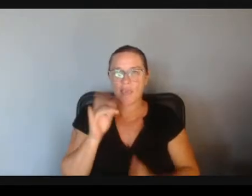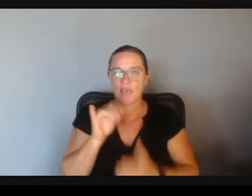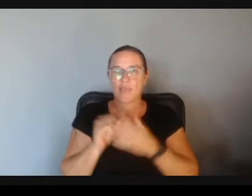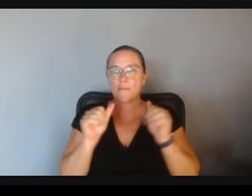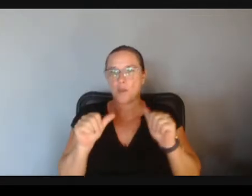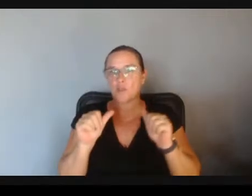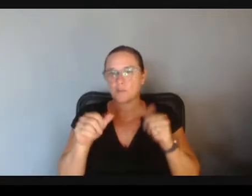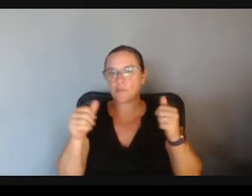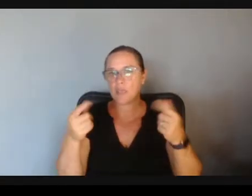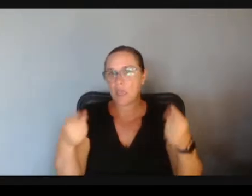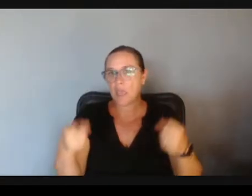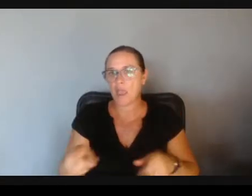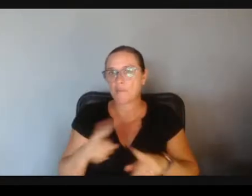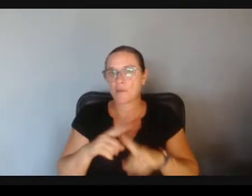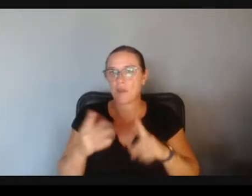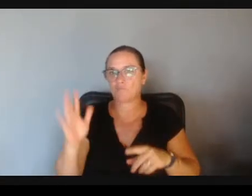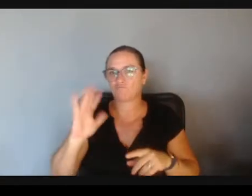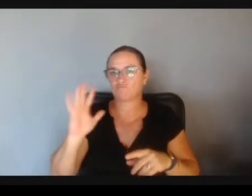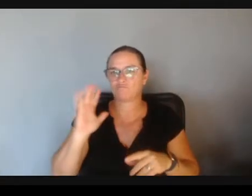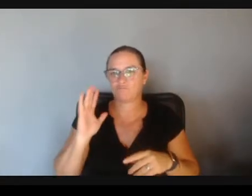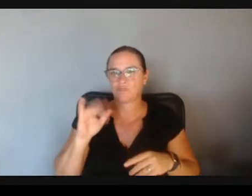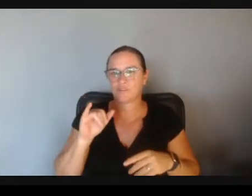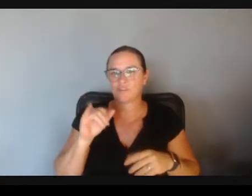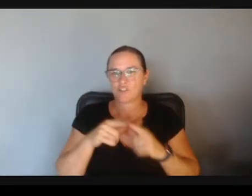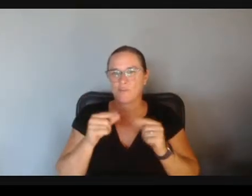happened in Japan.